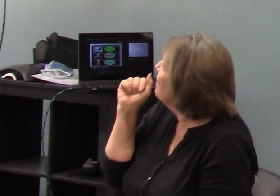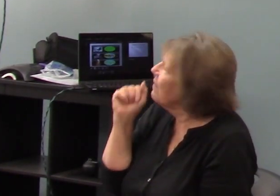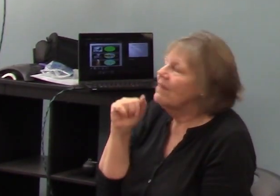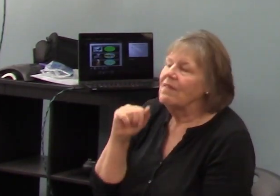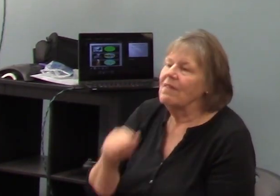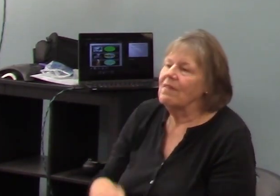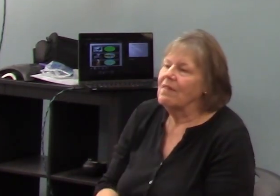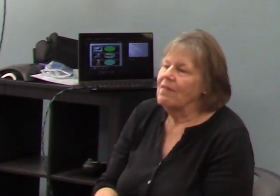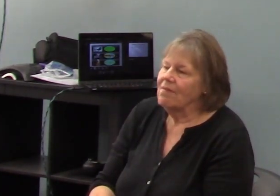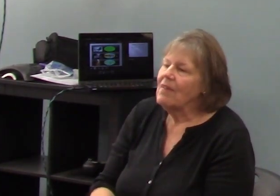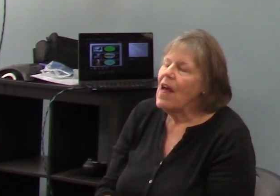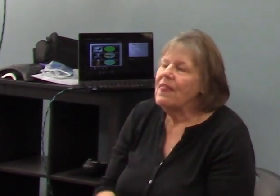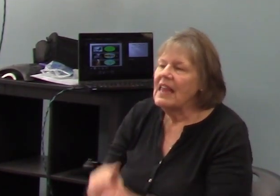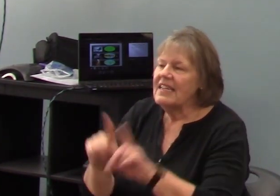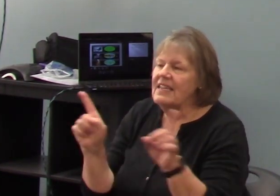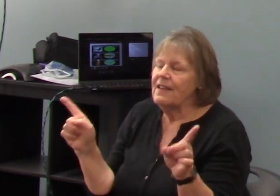here.